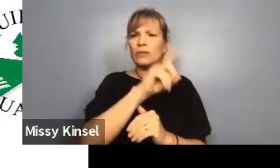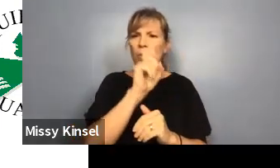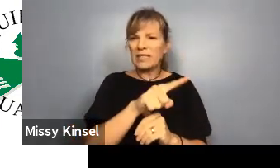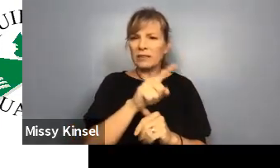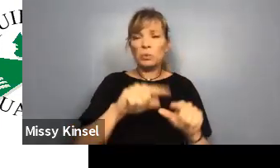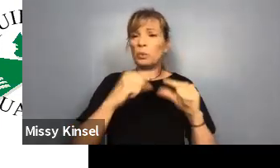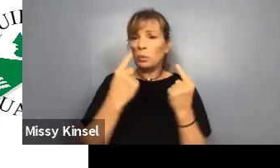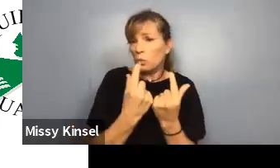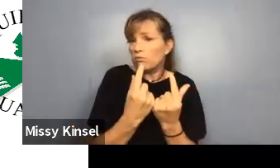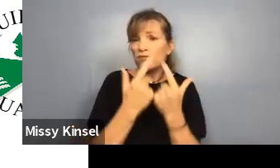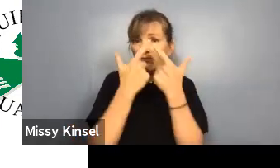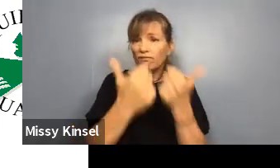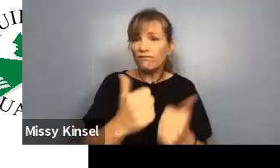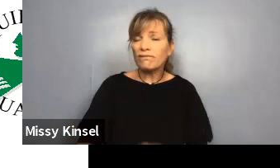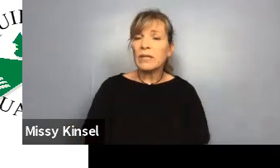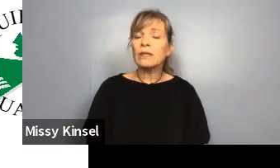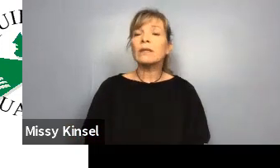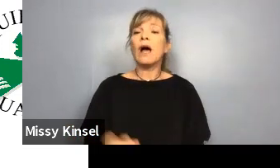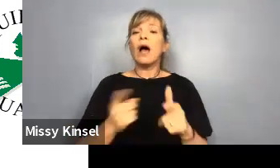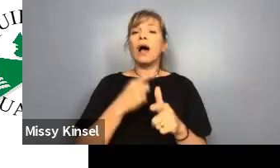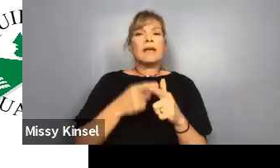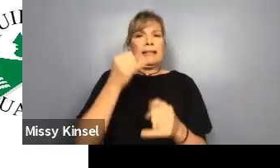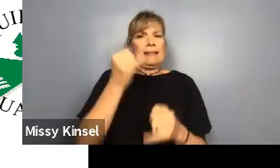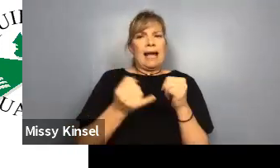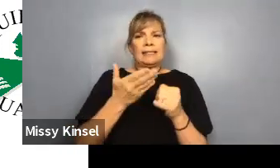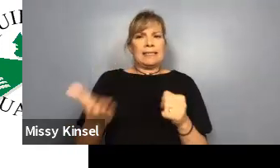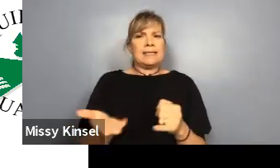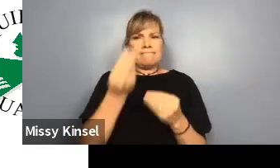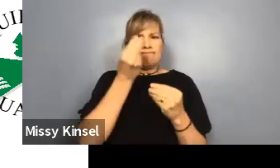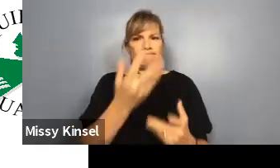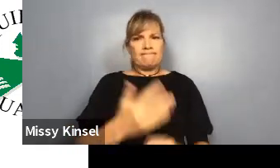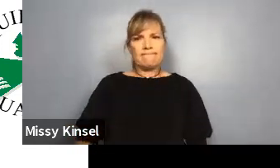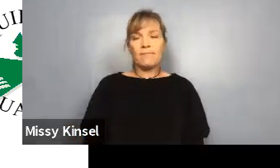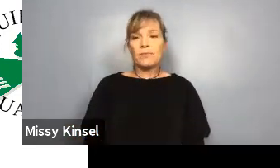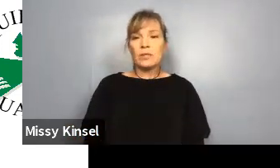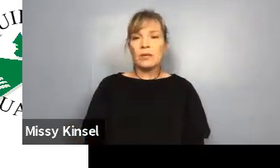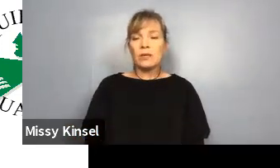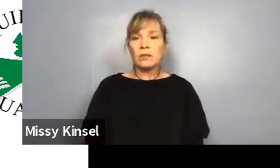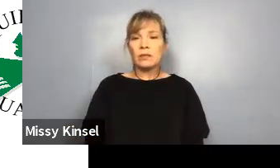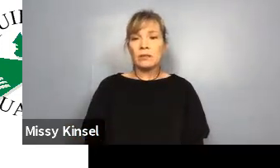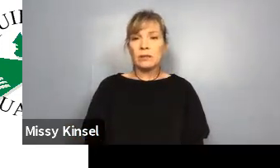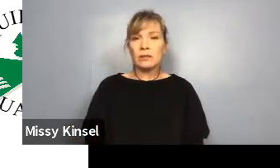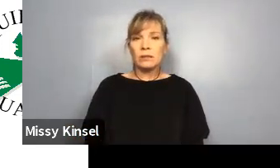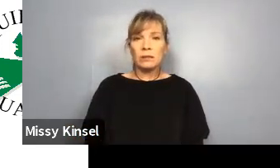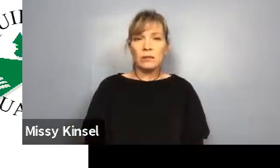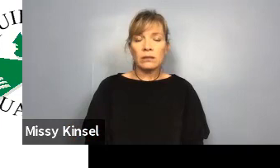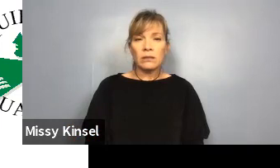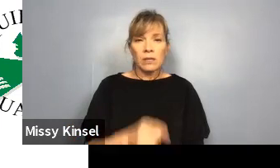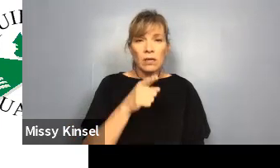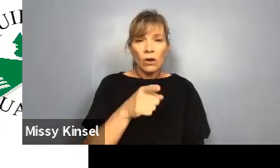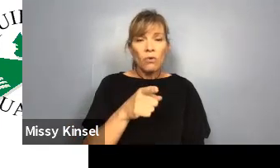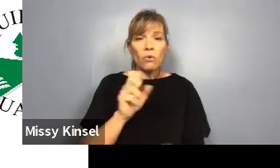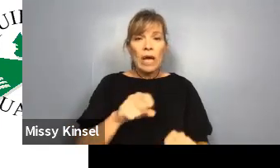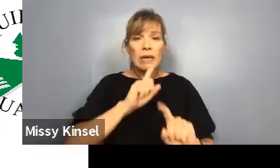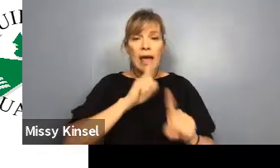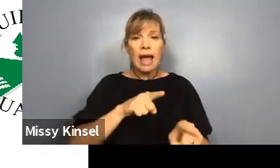group. And then one last thing that I wanted to note for you, you can answer